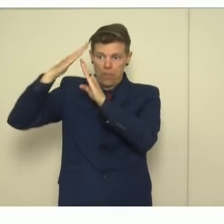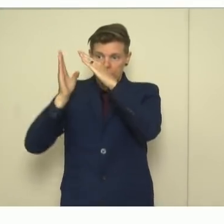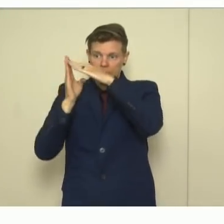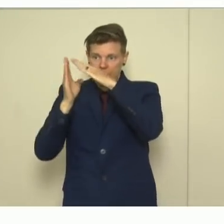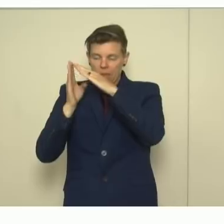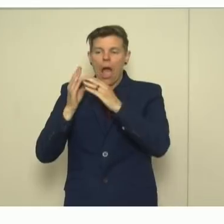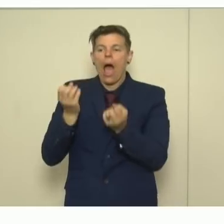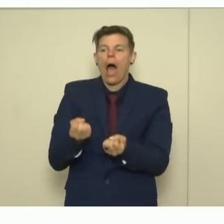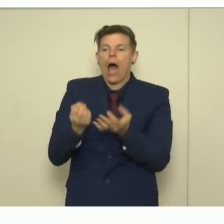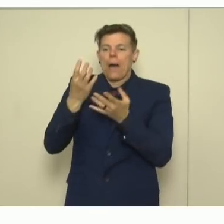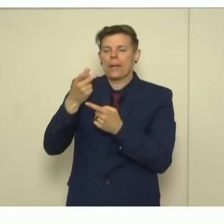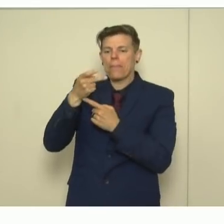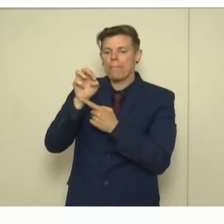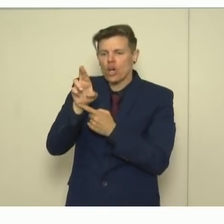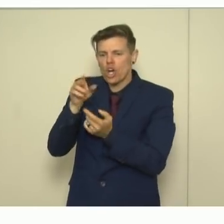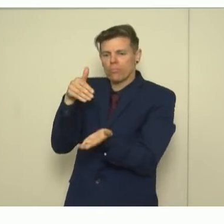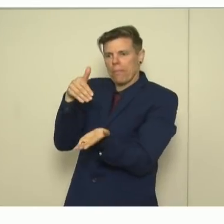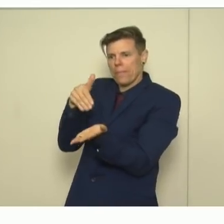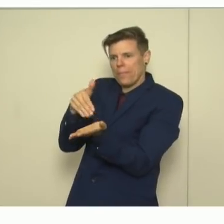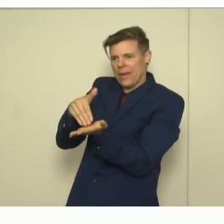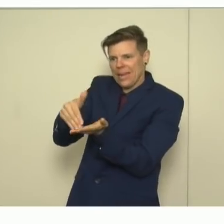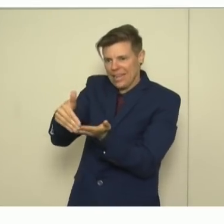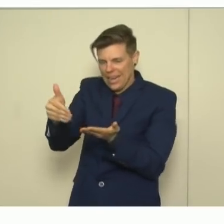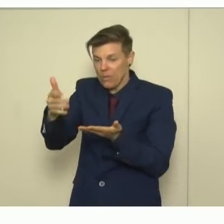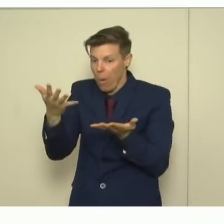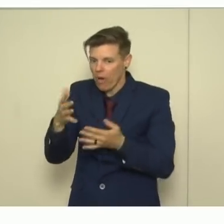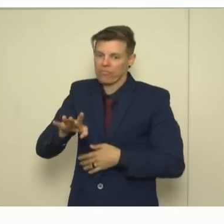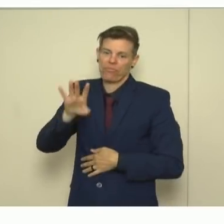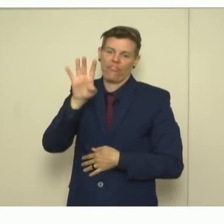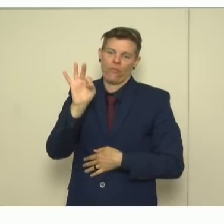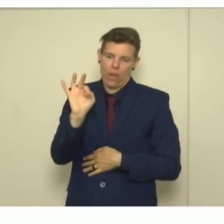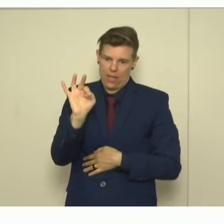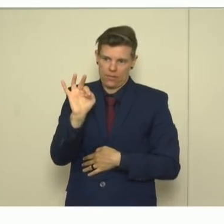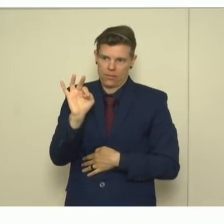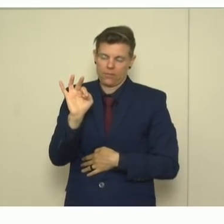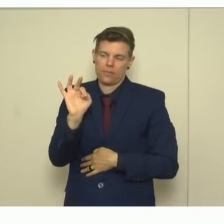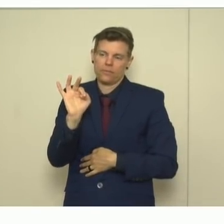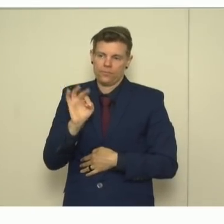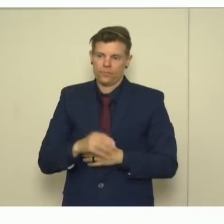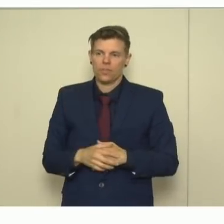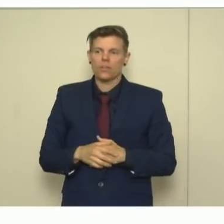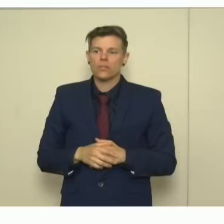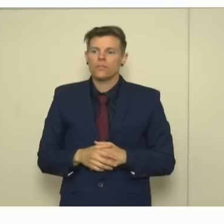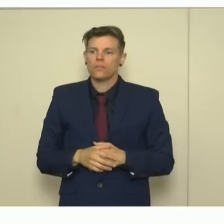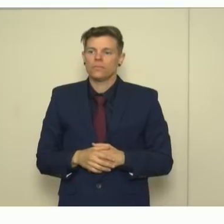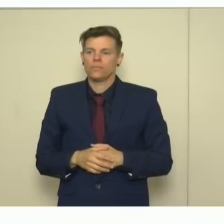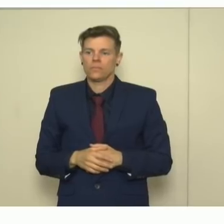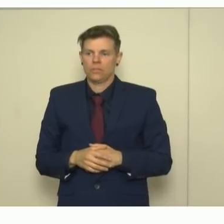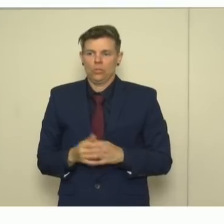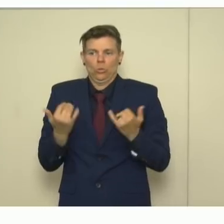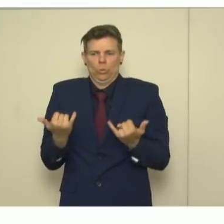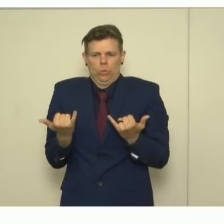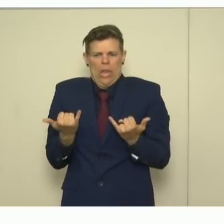49. Now we had a higher count today, but when that number gets to 40, everything else staying equal, New Mexico should turn green again. Again, I just